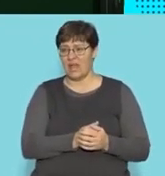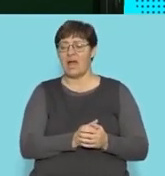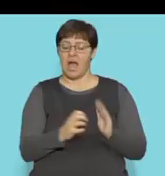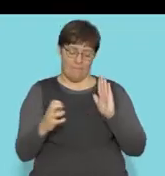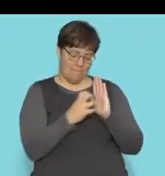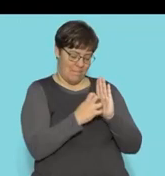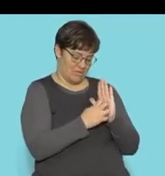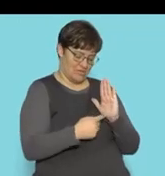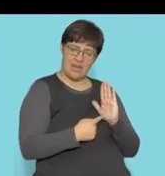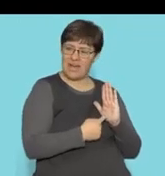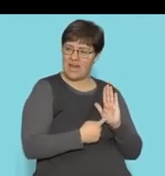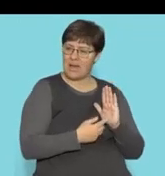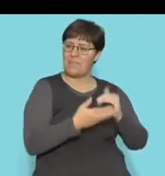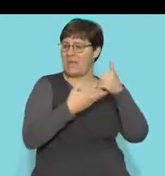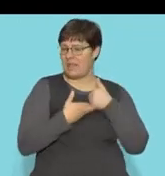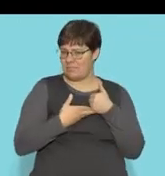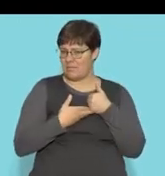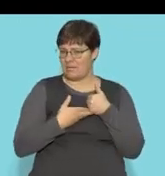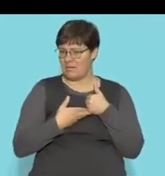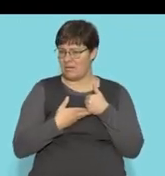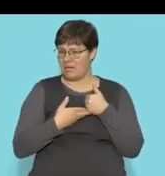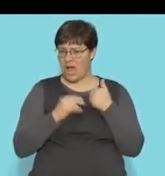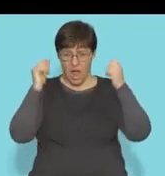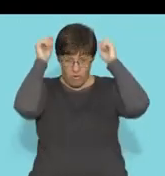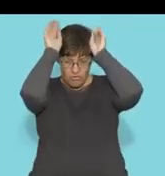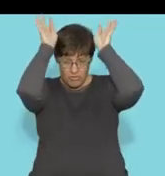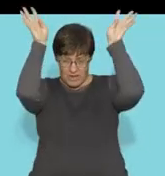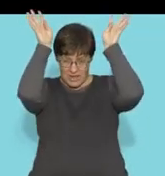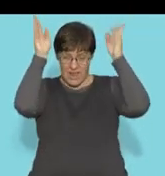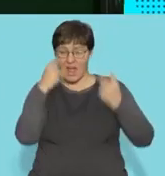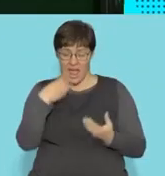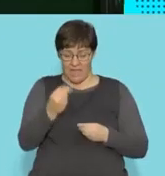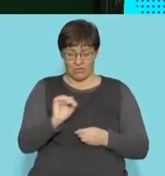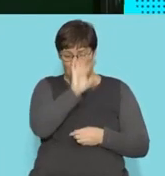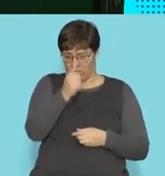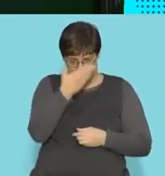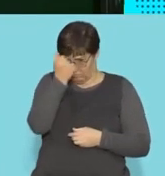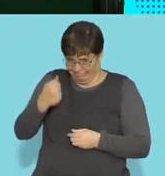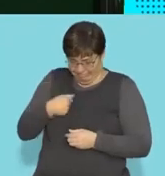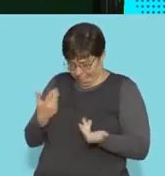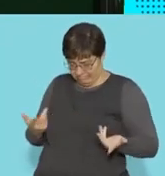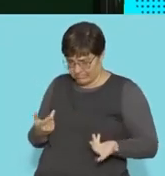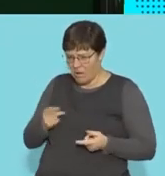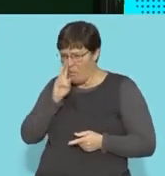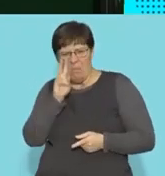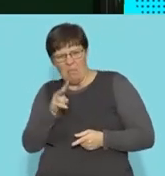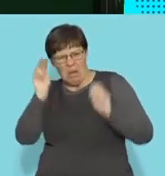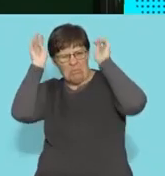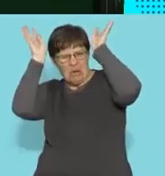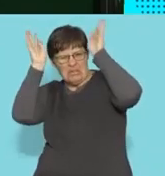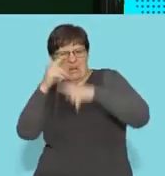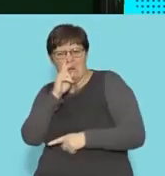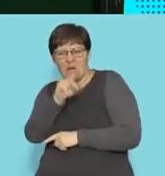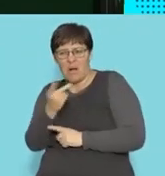a picture to help me because we don't get reindeer in South Africa, so it might not be something that you are familiar